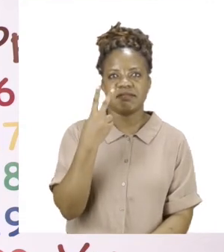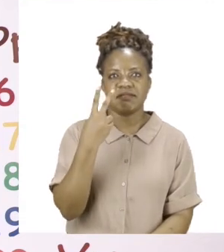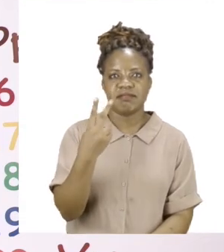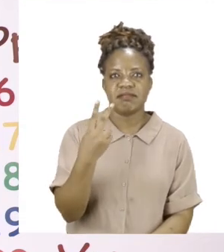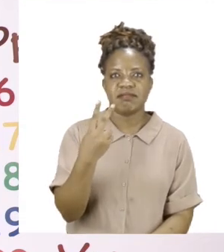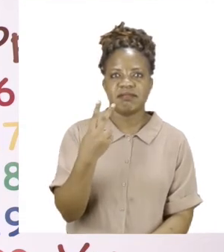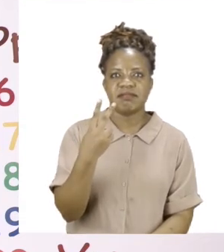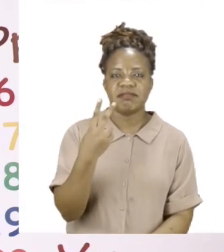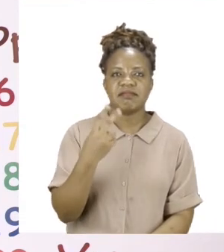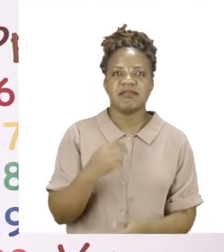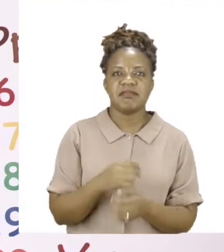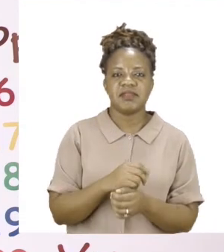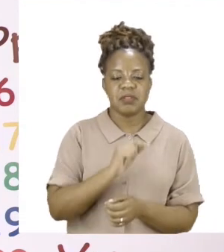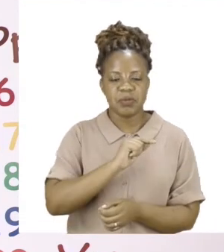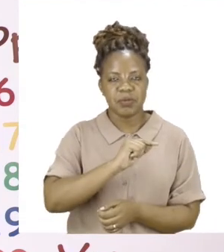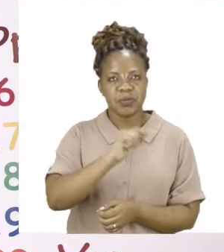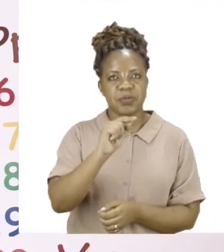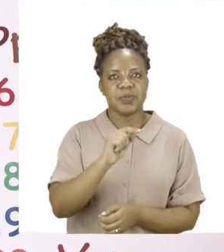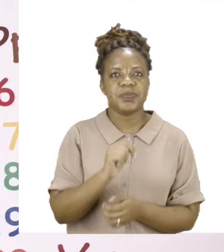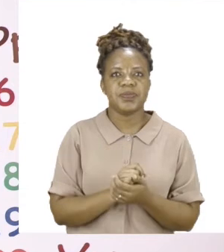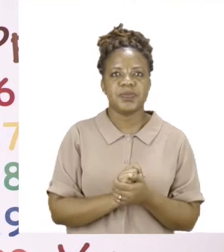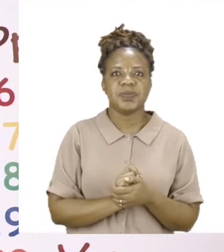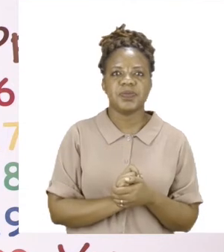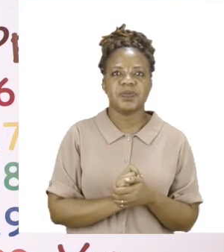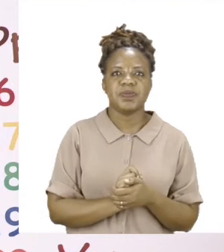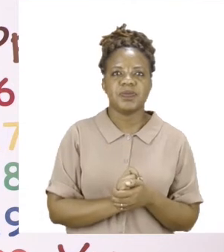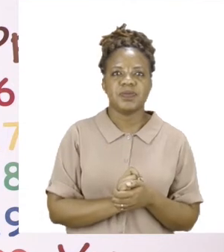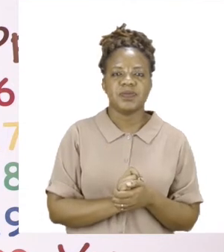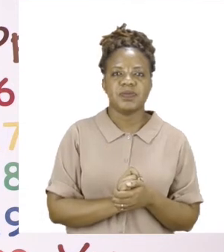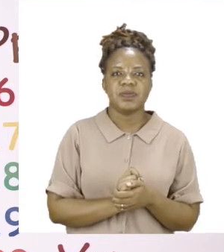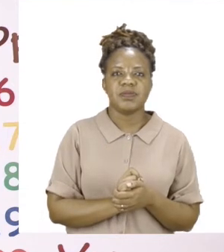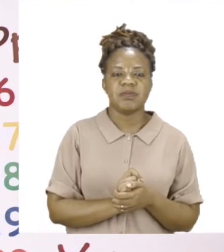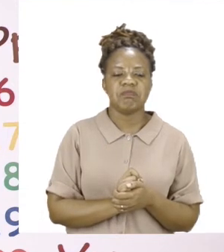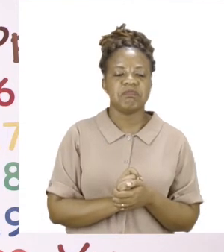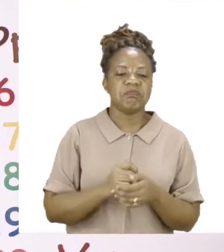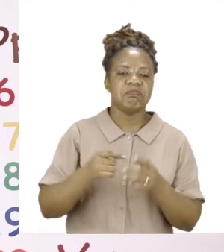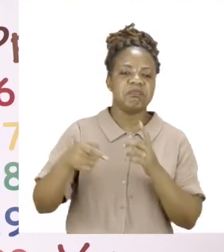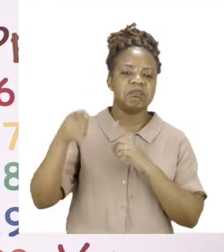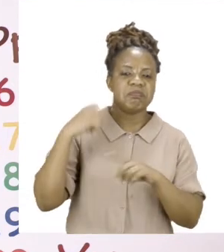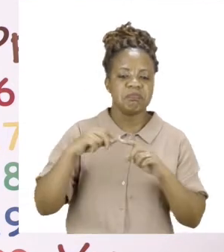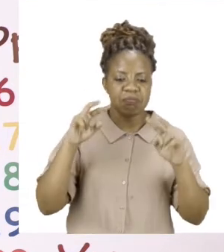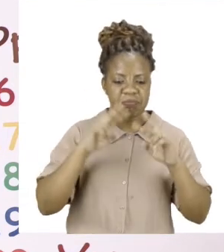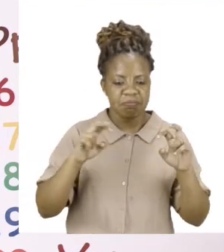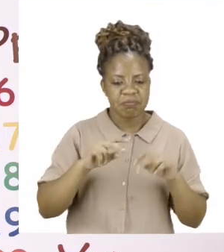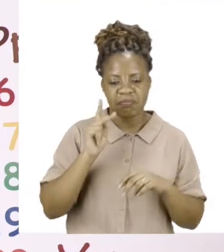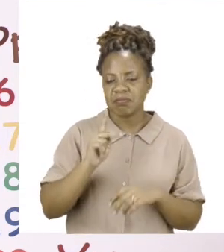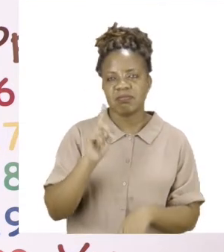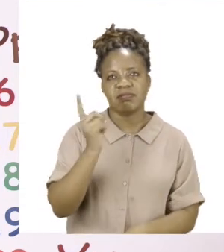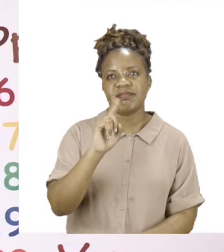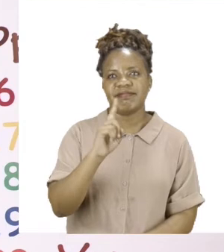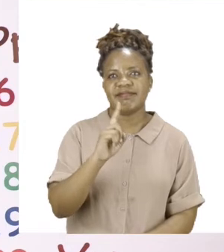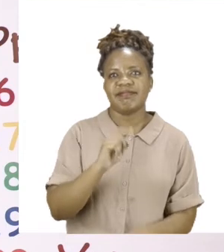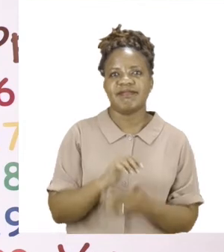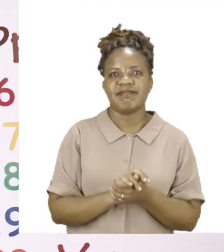to cross it out on the train so that we don't look for it again.